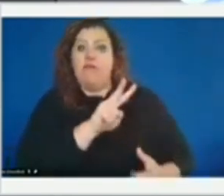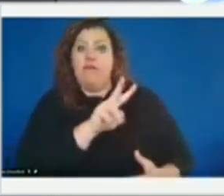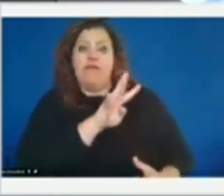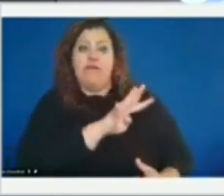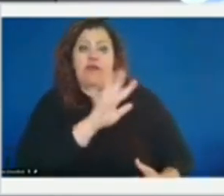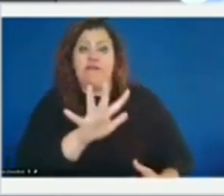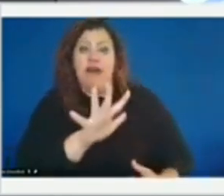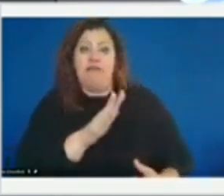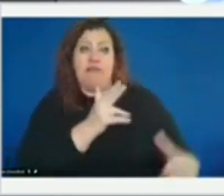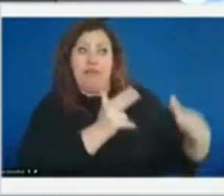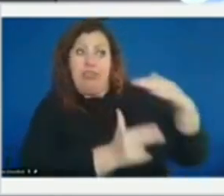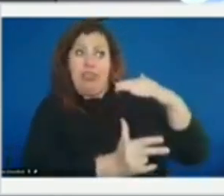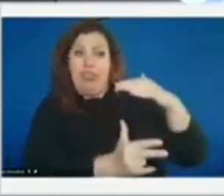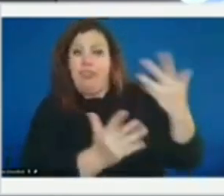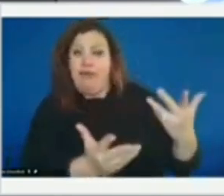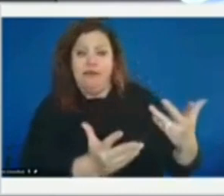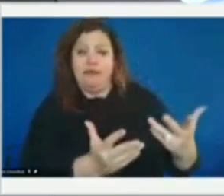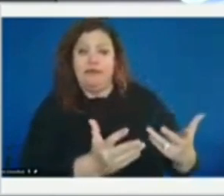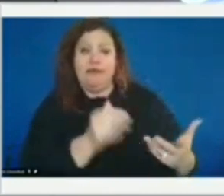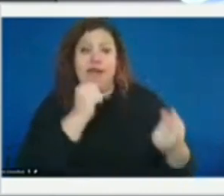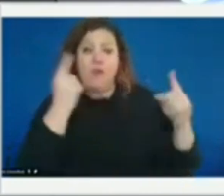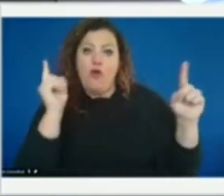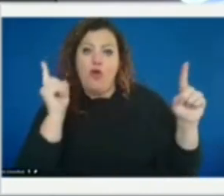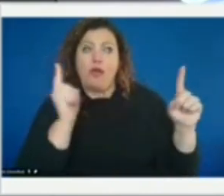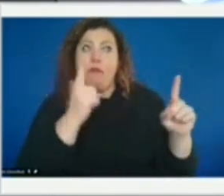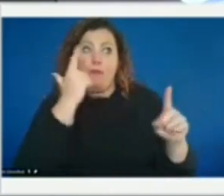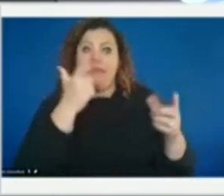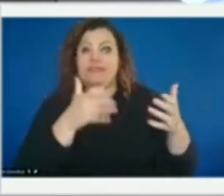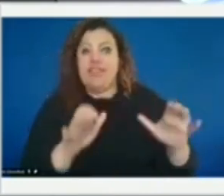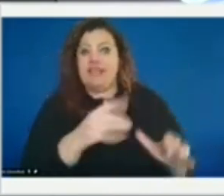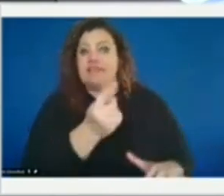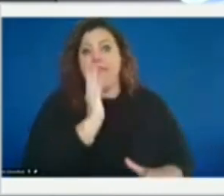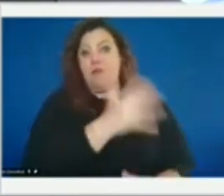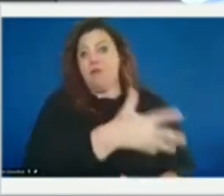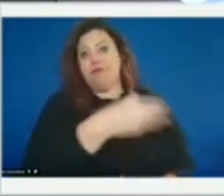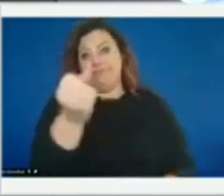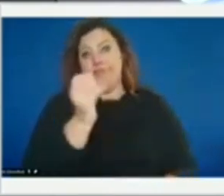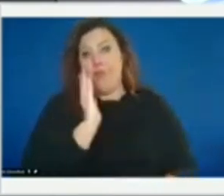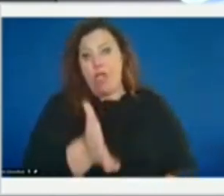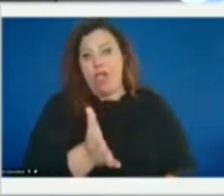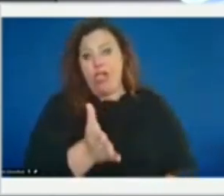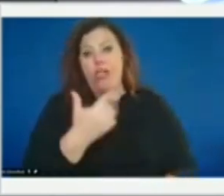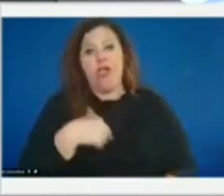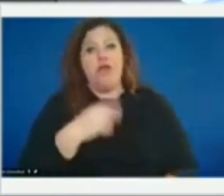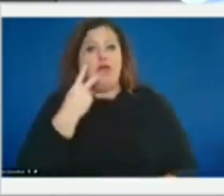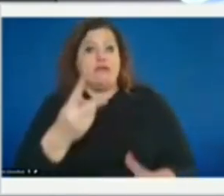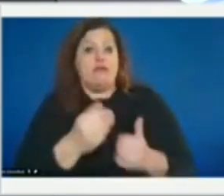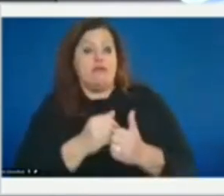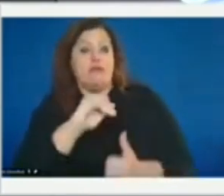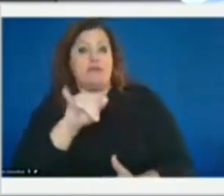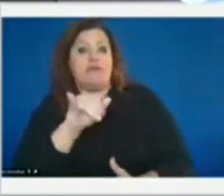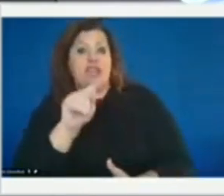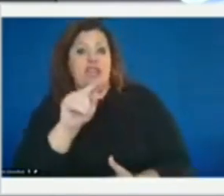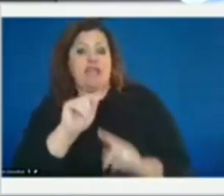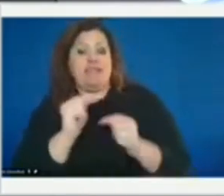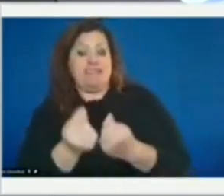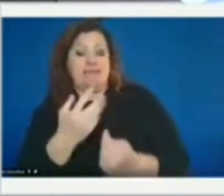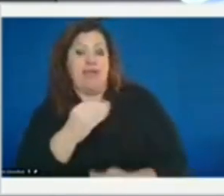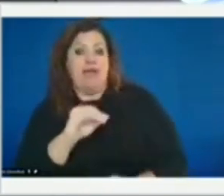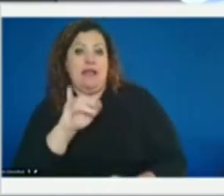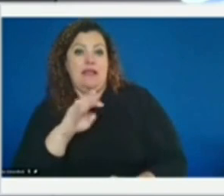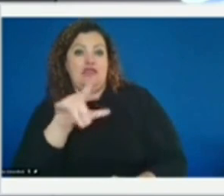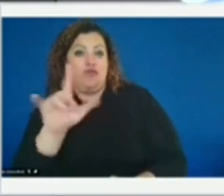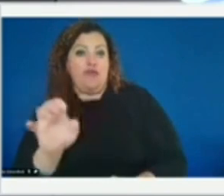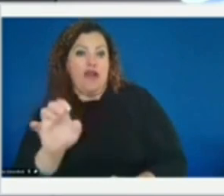because chances are it's going to fall into the wrong hands. And a lot of times, as you've seen with our JADE team and our juvenile crime efforts, is that